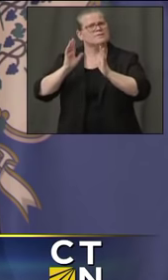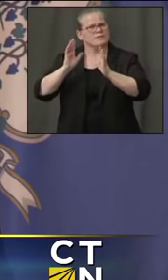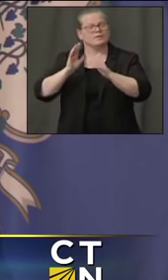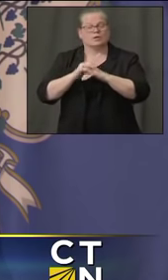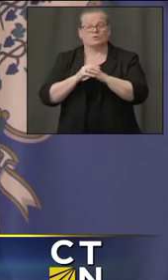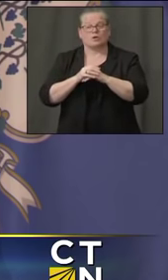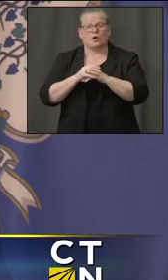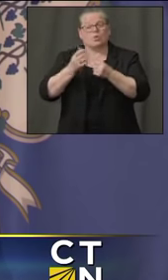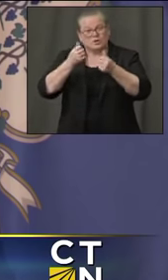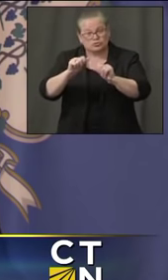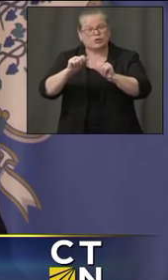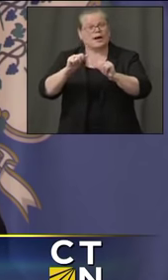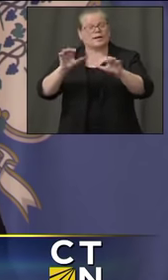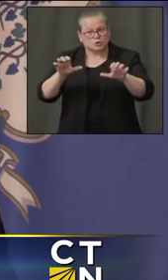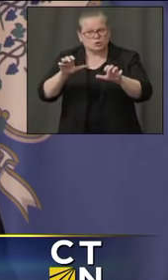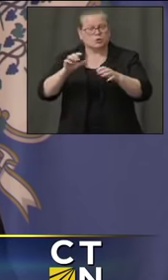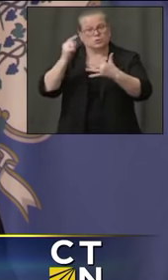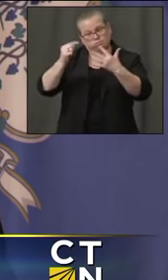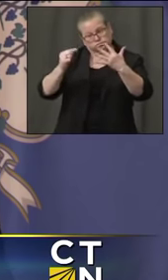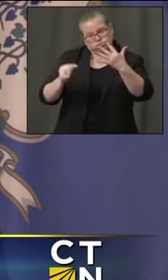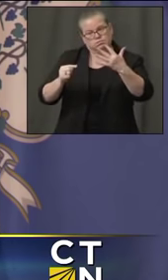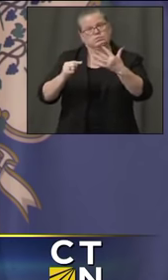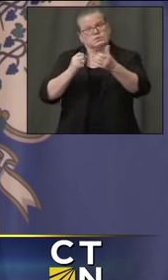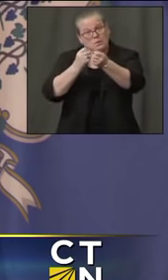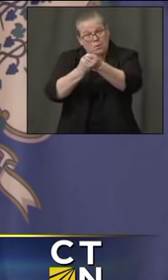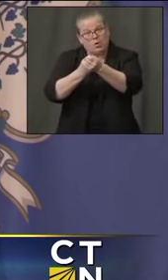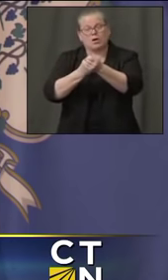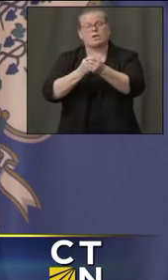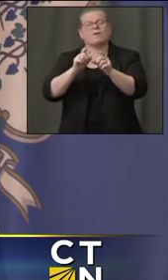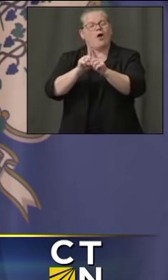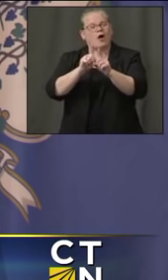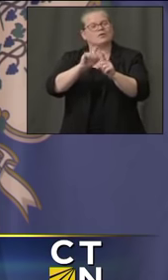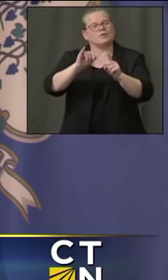a package that they can work on that may provide some additional support.